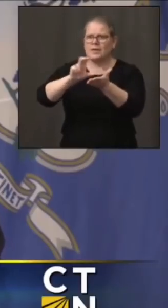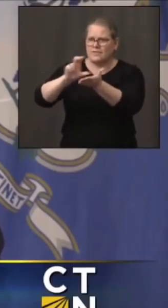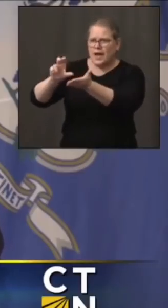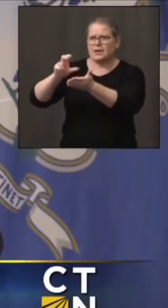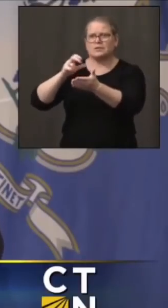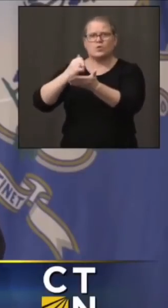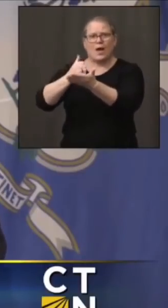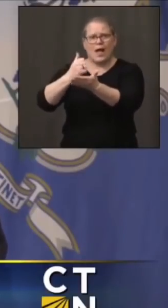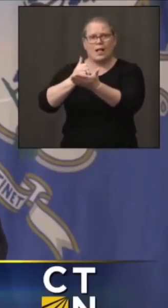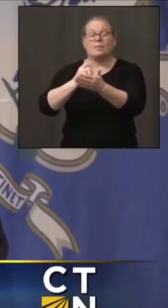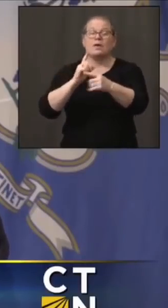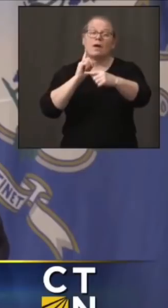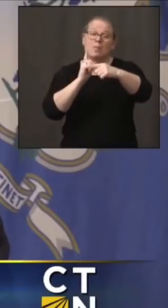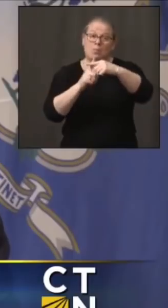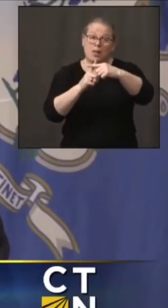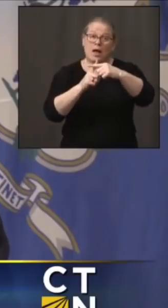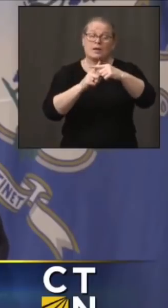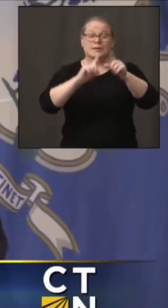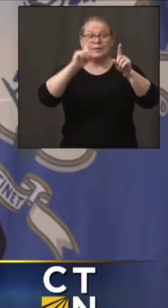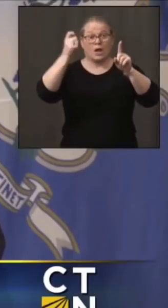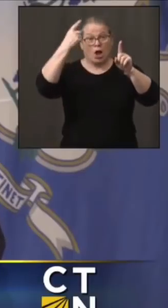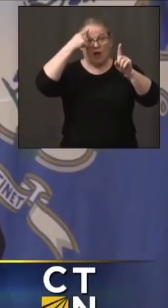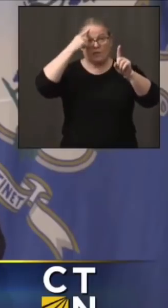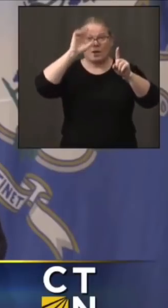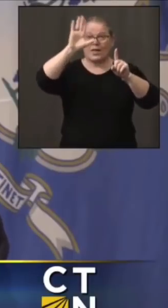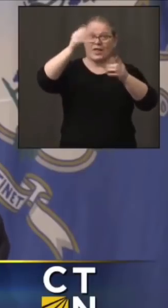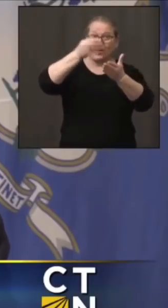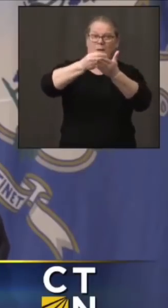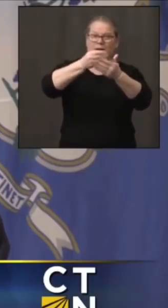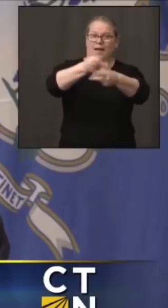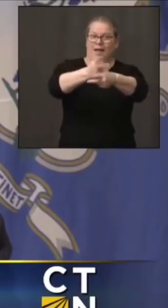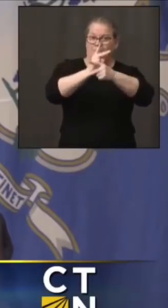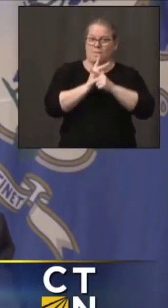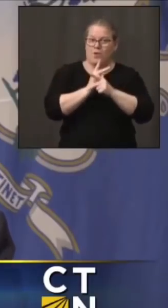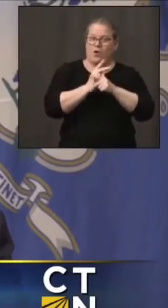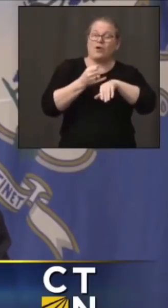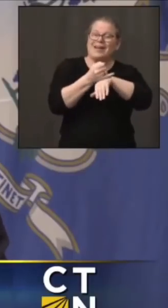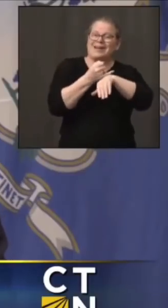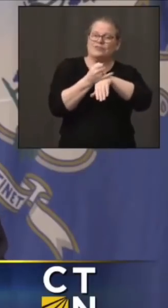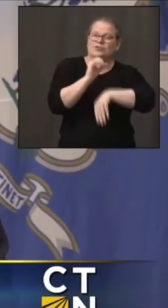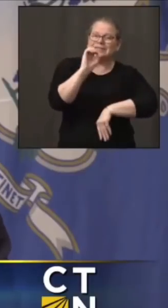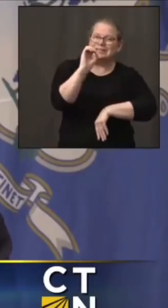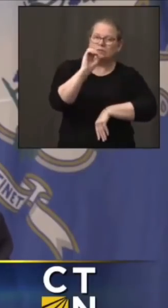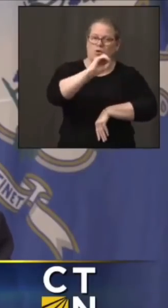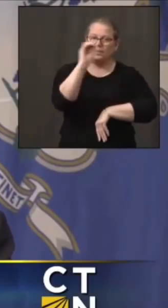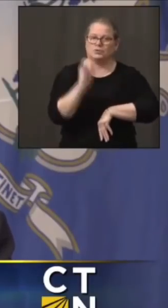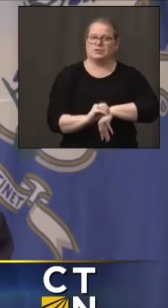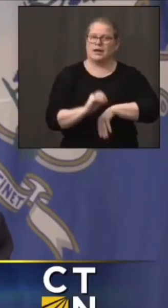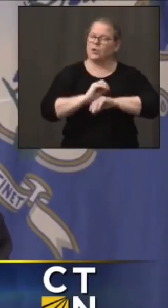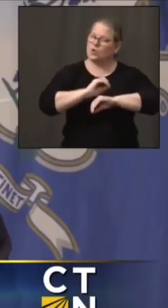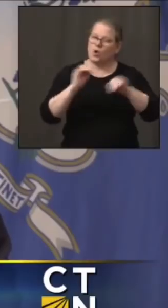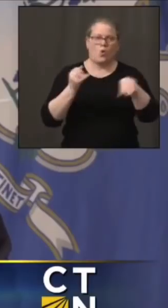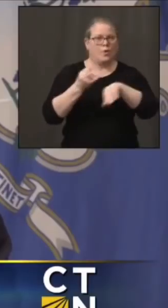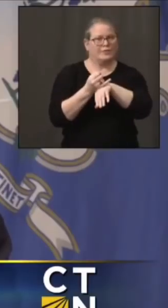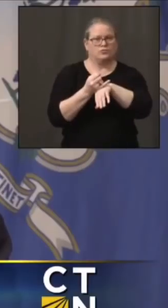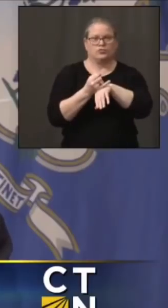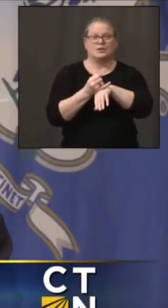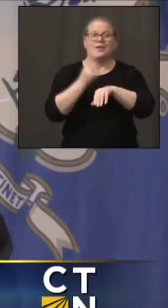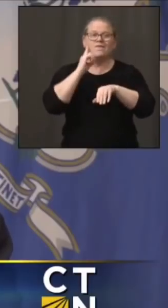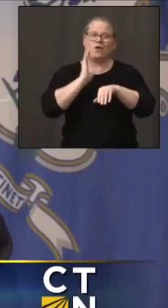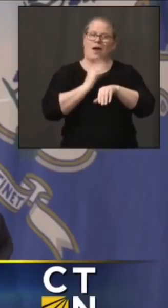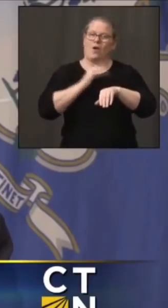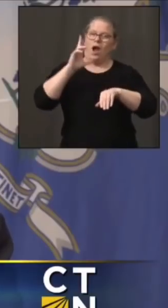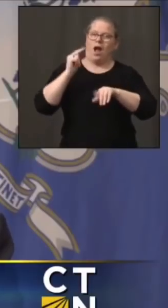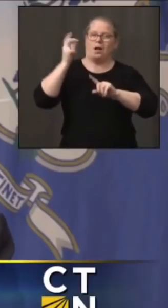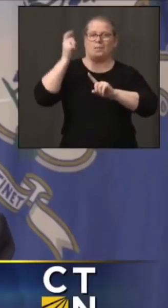I'm able to borrow money from the federal government at 0% interest to shore up our unemployment trust funds. So I